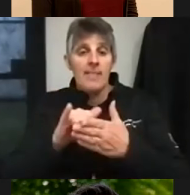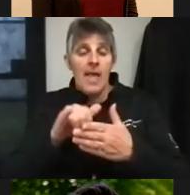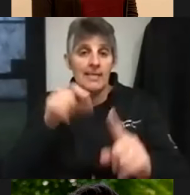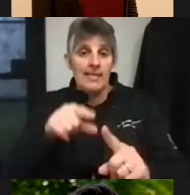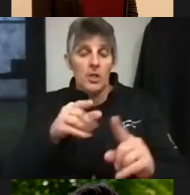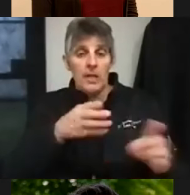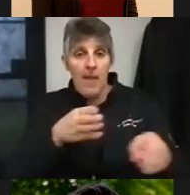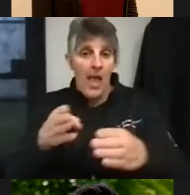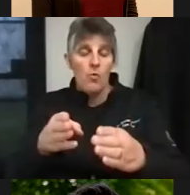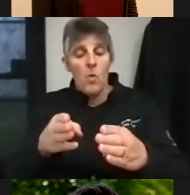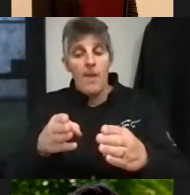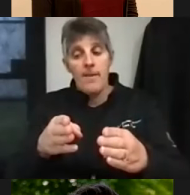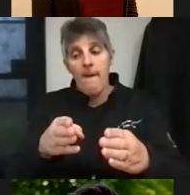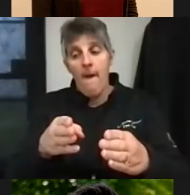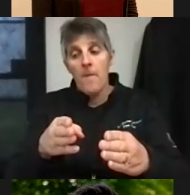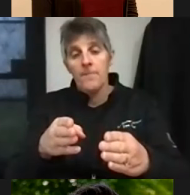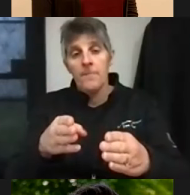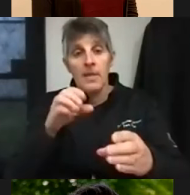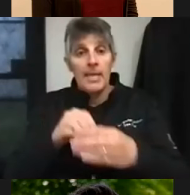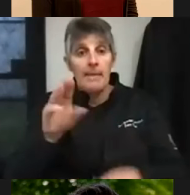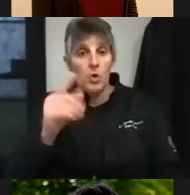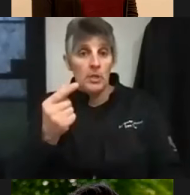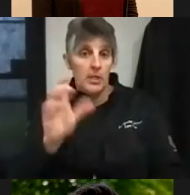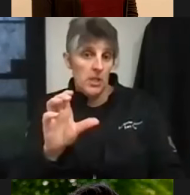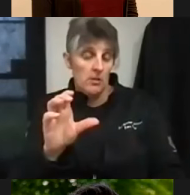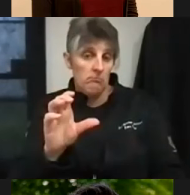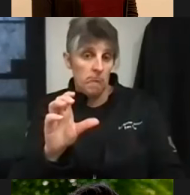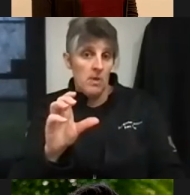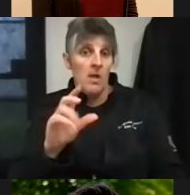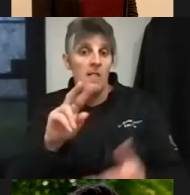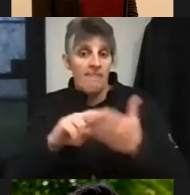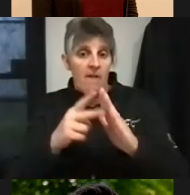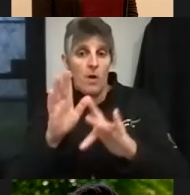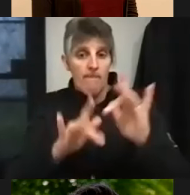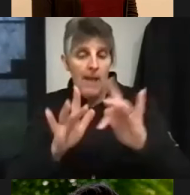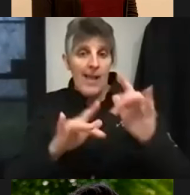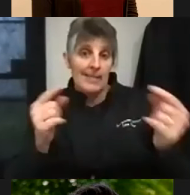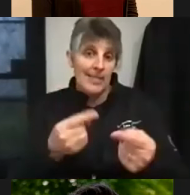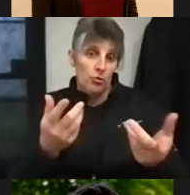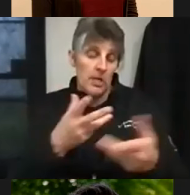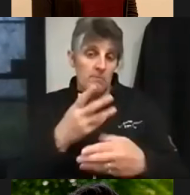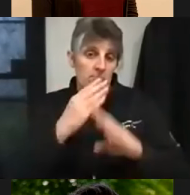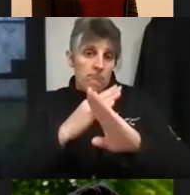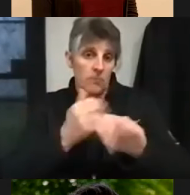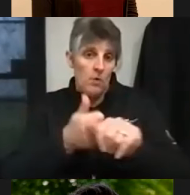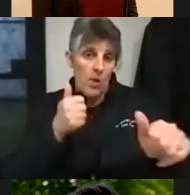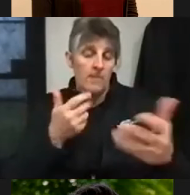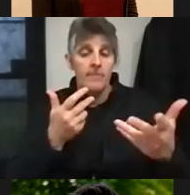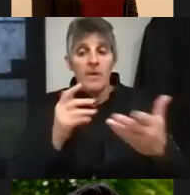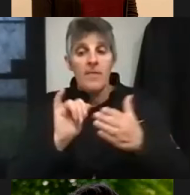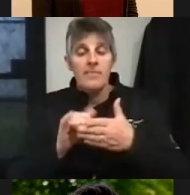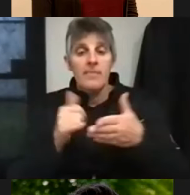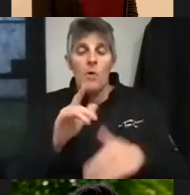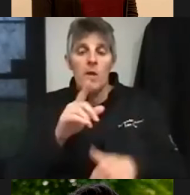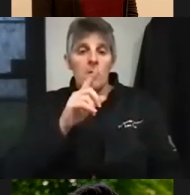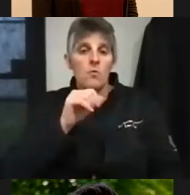pathway in mirror glial cells, thus bypassing the injury? And so this way, we don't